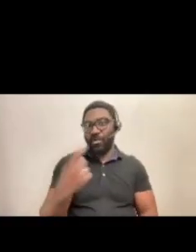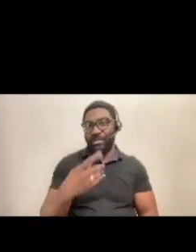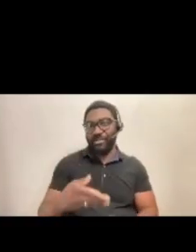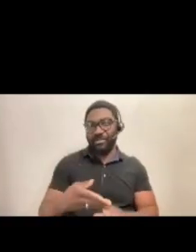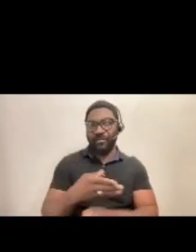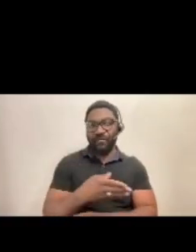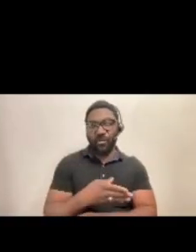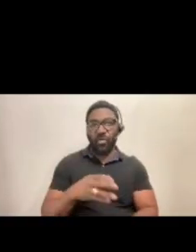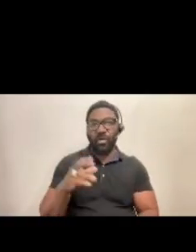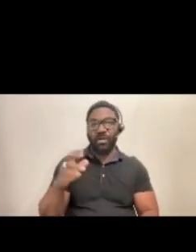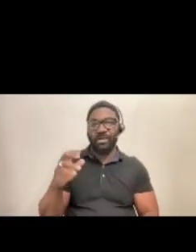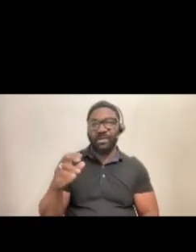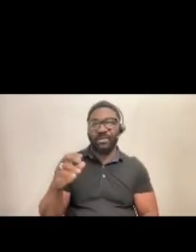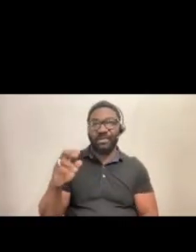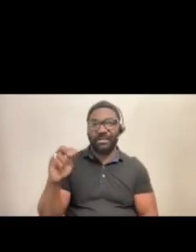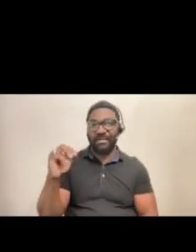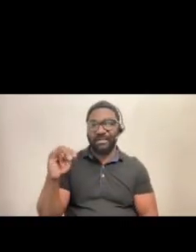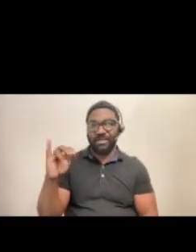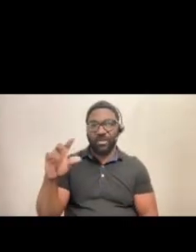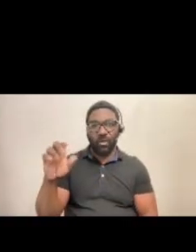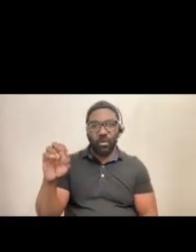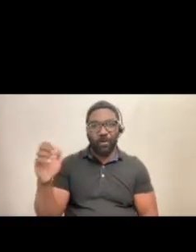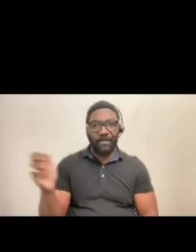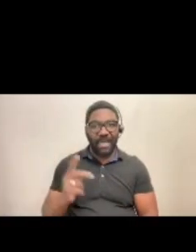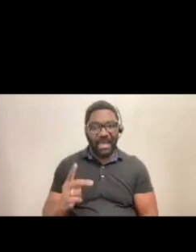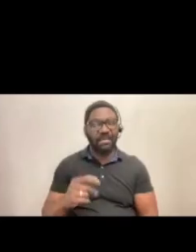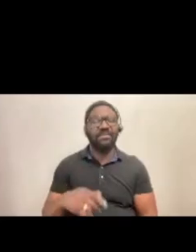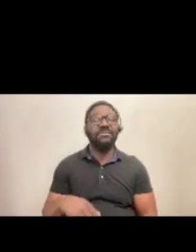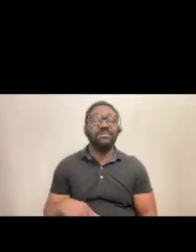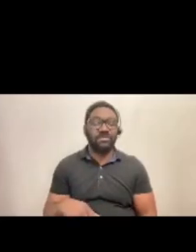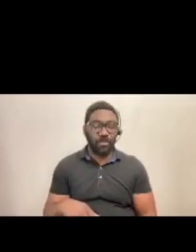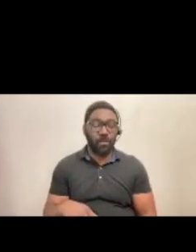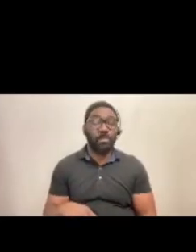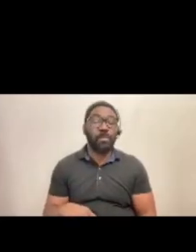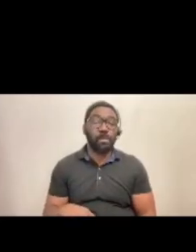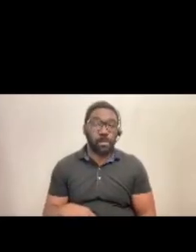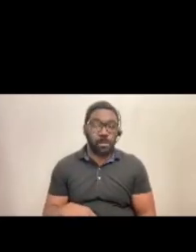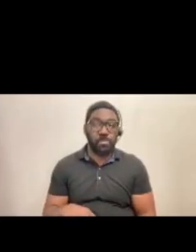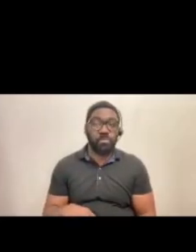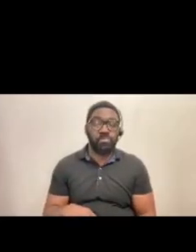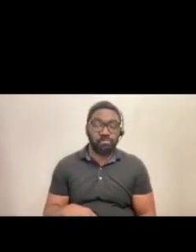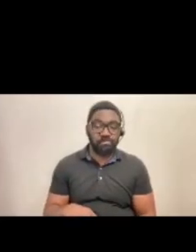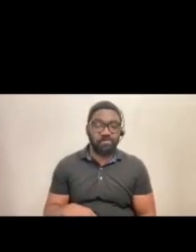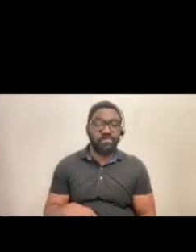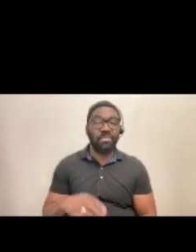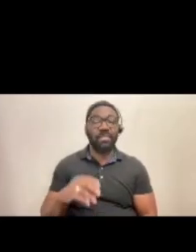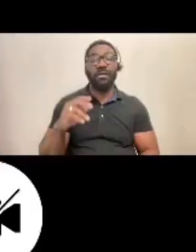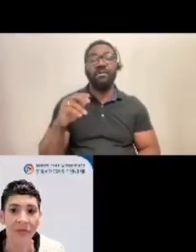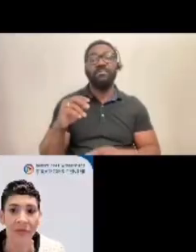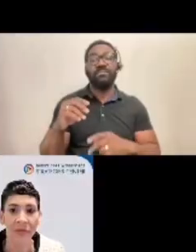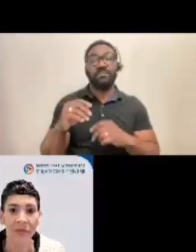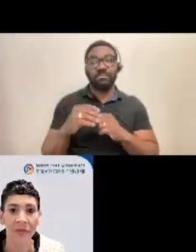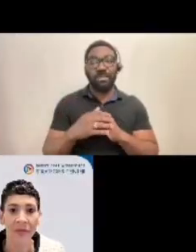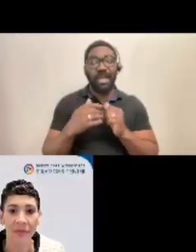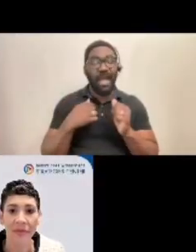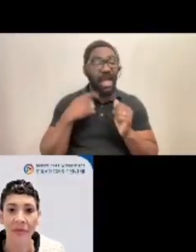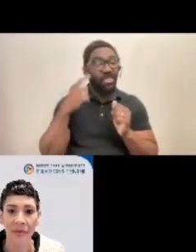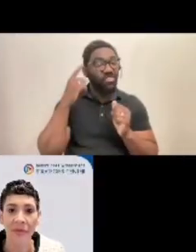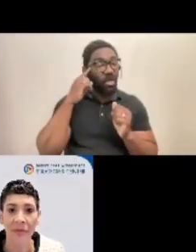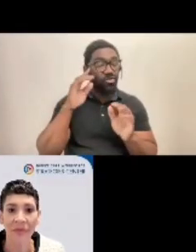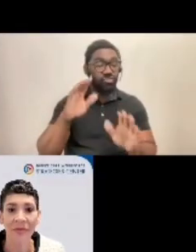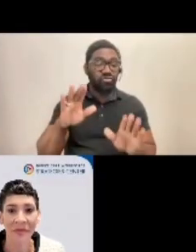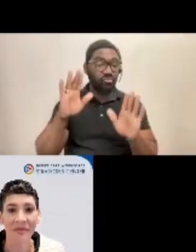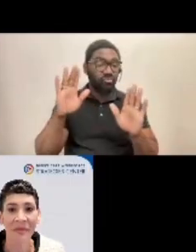up Nicole, so don't go way too far before we bring out the folks in North Carolina. And I thought this was a really good